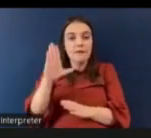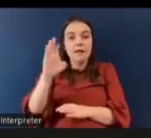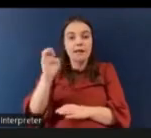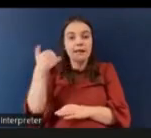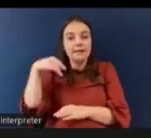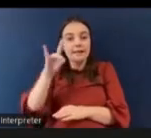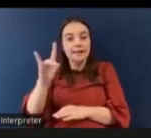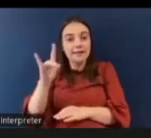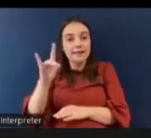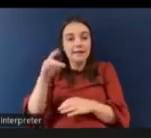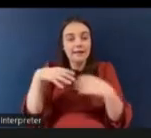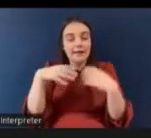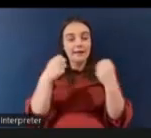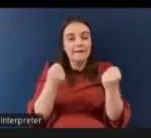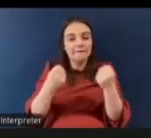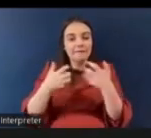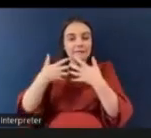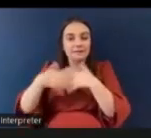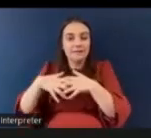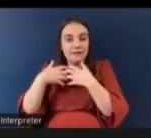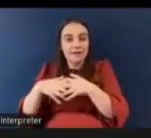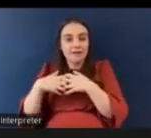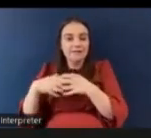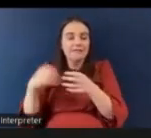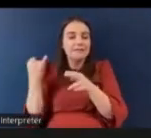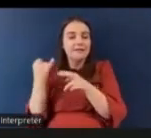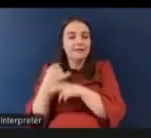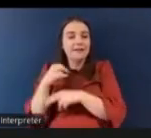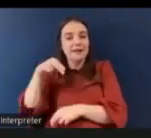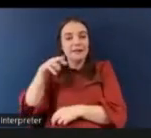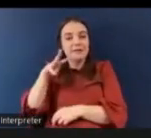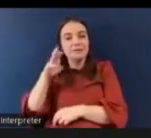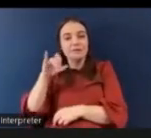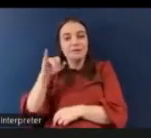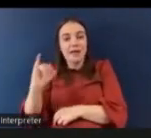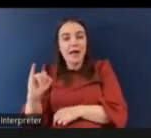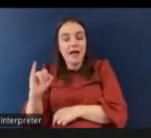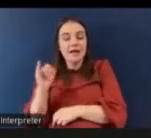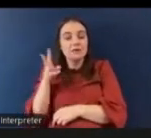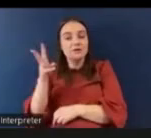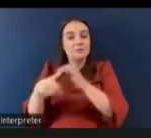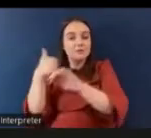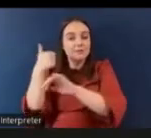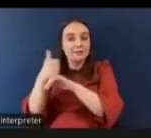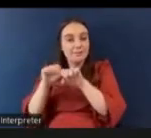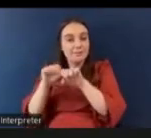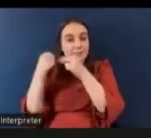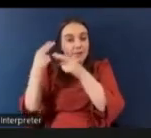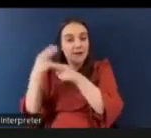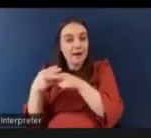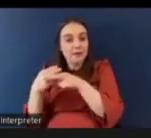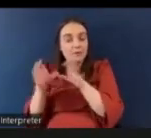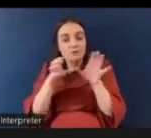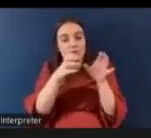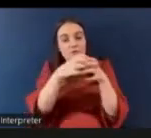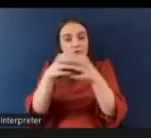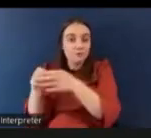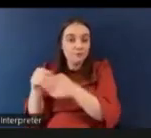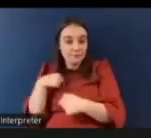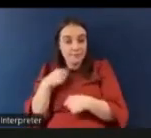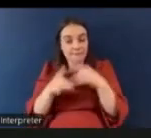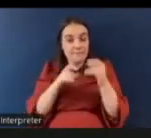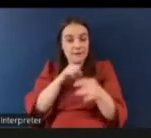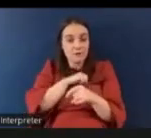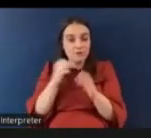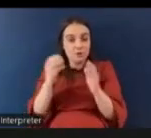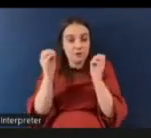our tech here at the National Women's Council, is about to put you all into breakout groups, and I'll make sure that these slides are in the chat